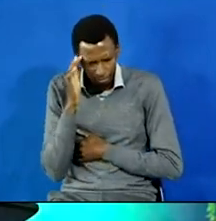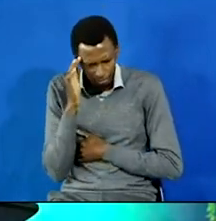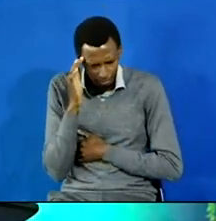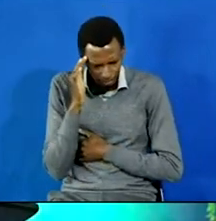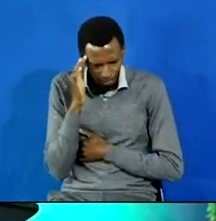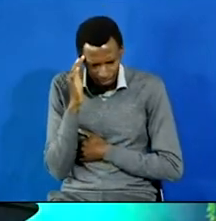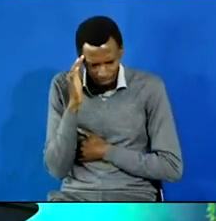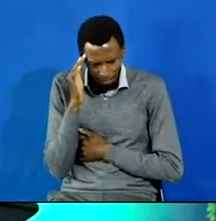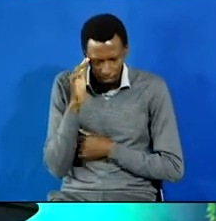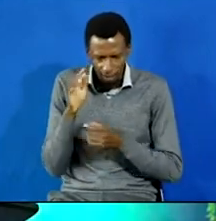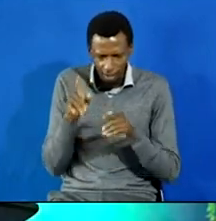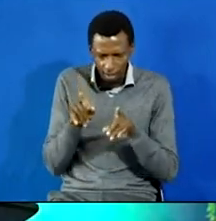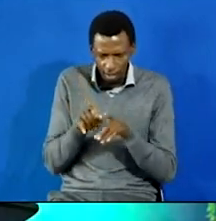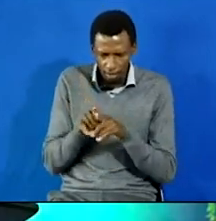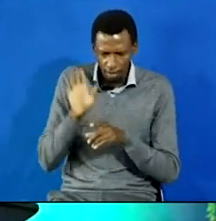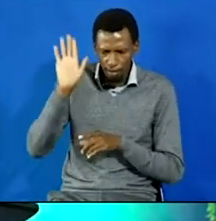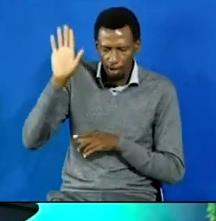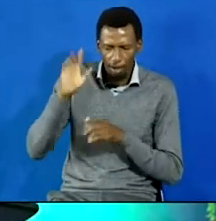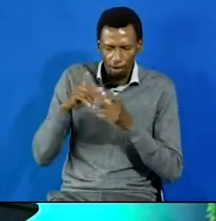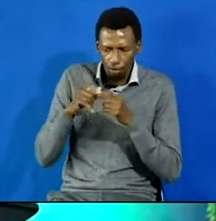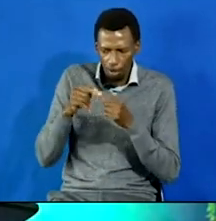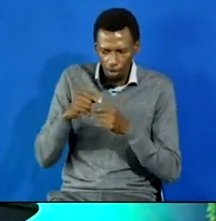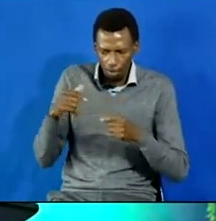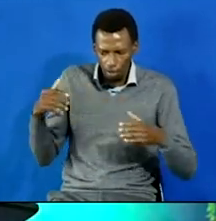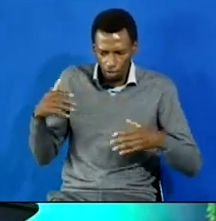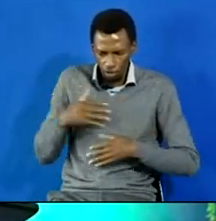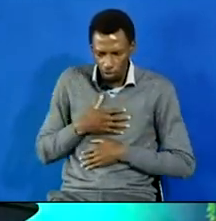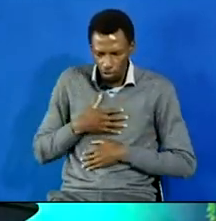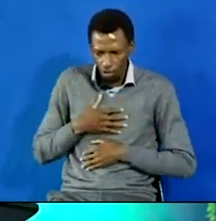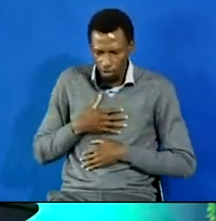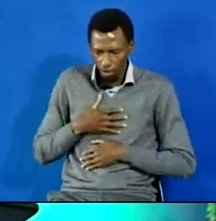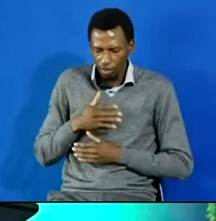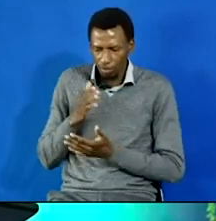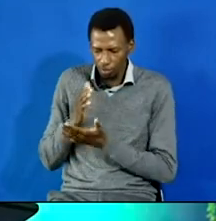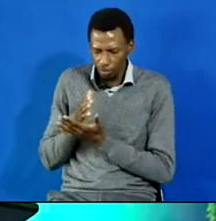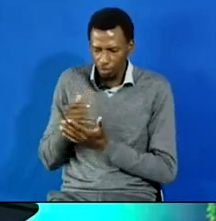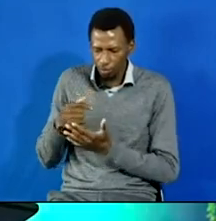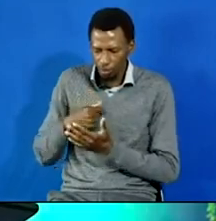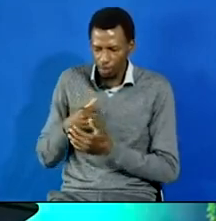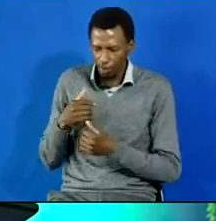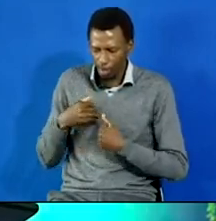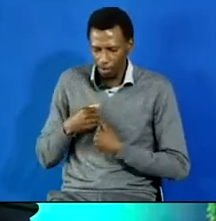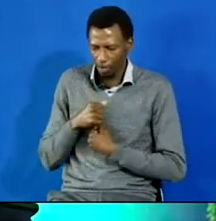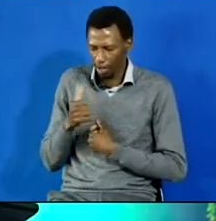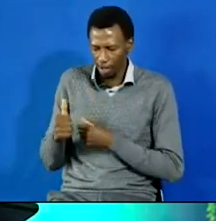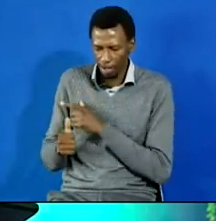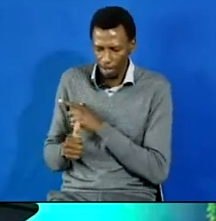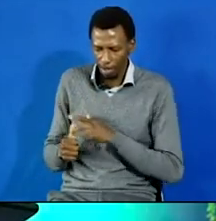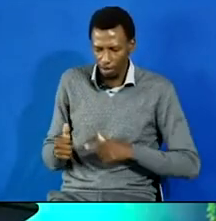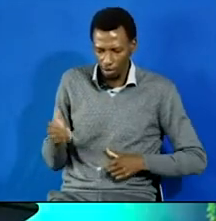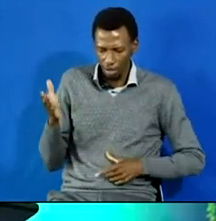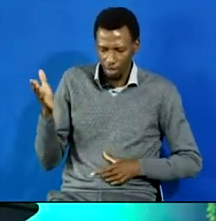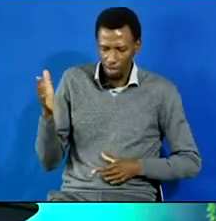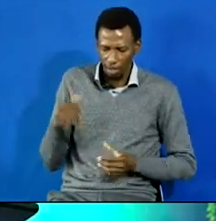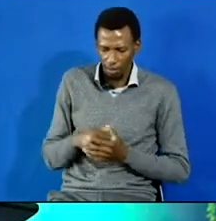word that I have another Lord. And as from today,